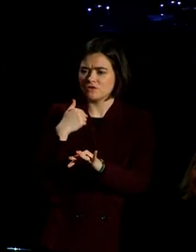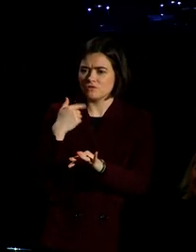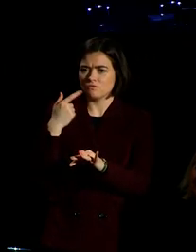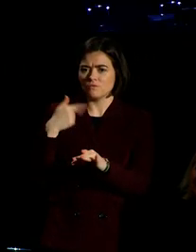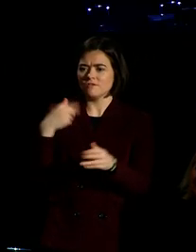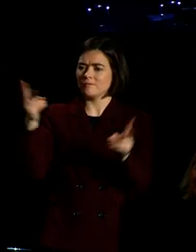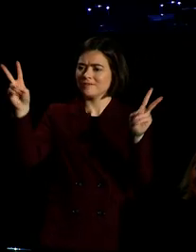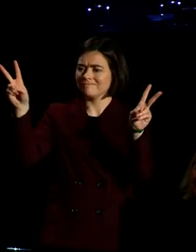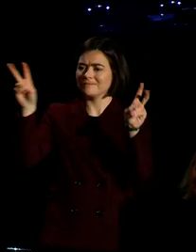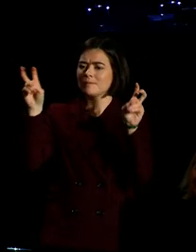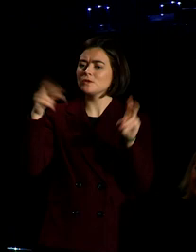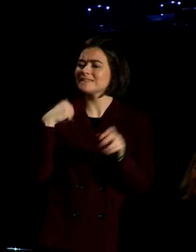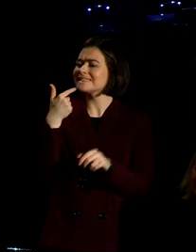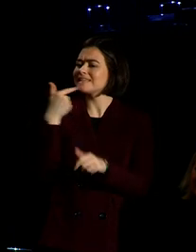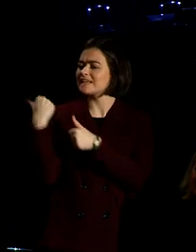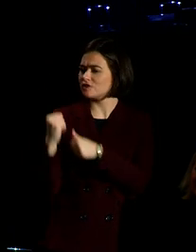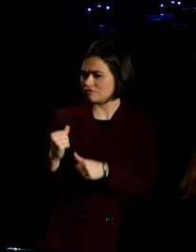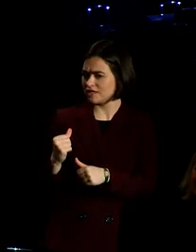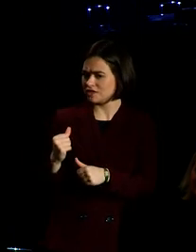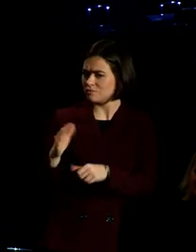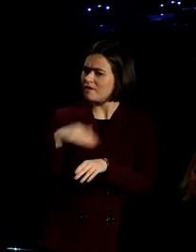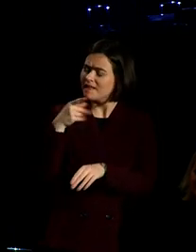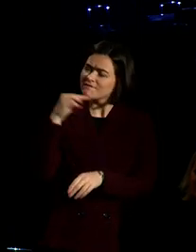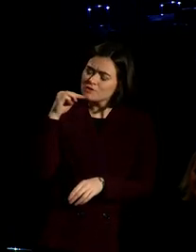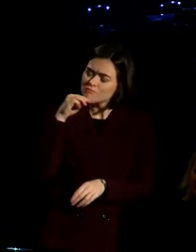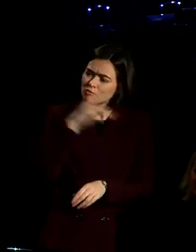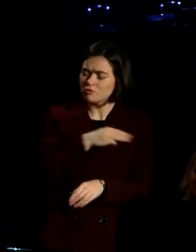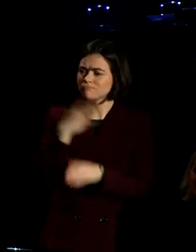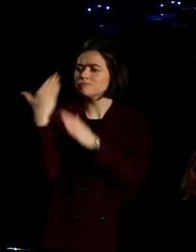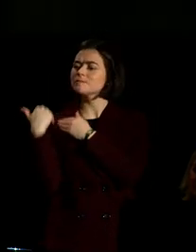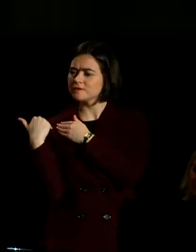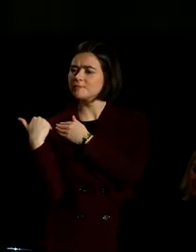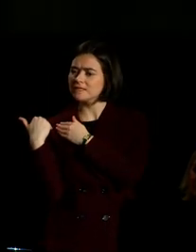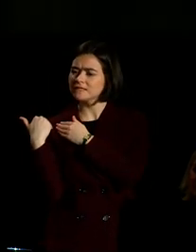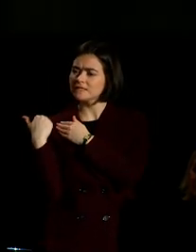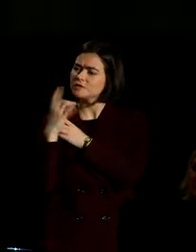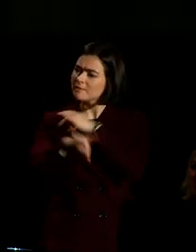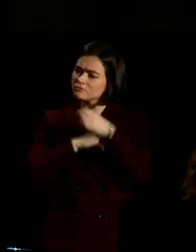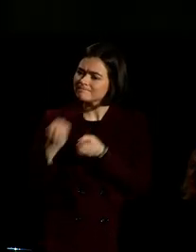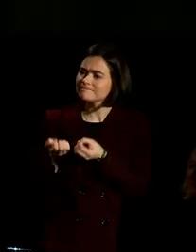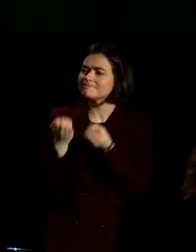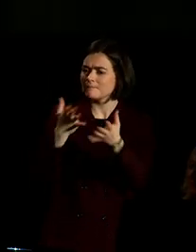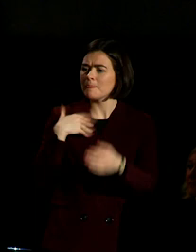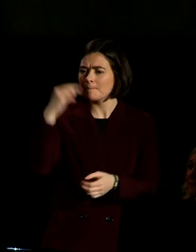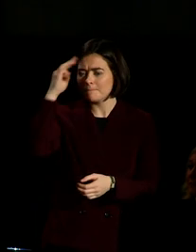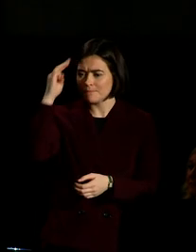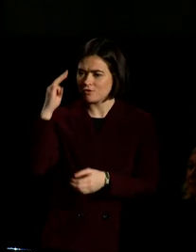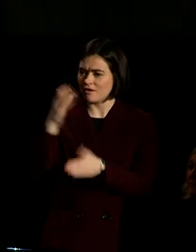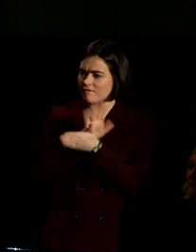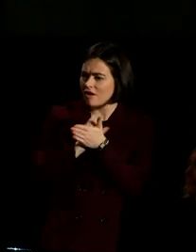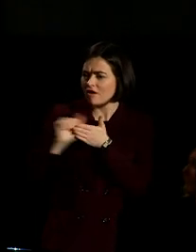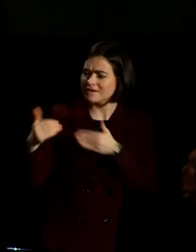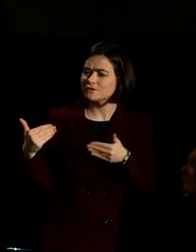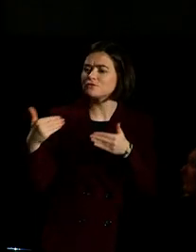title second generation, and this brings with it an important responsibility to transmit the memory of the Holocaust to future